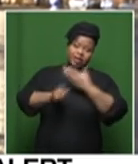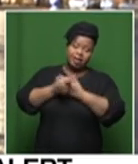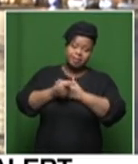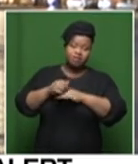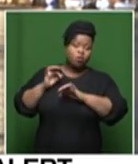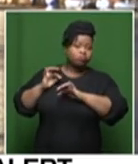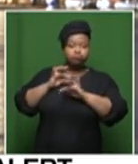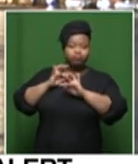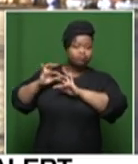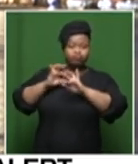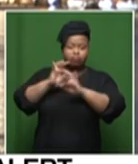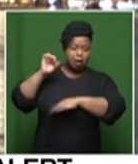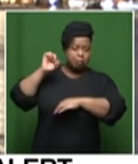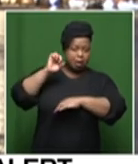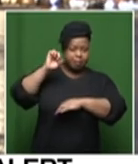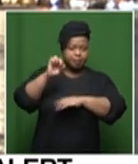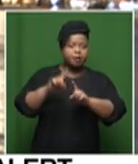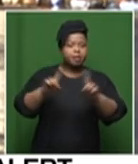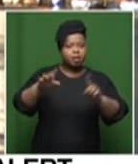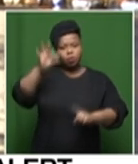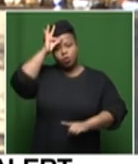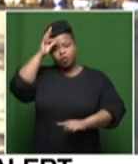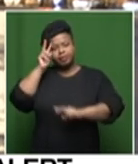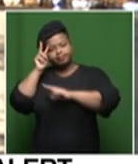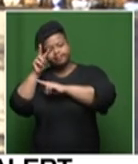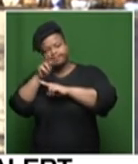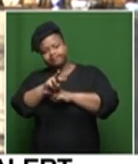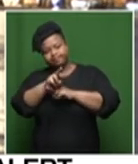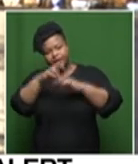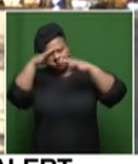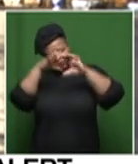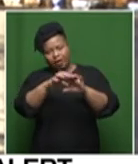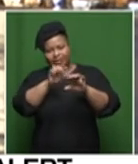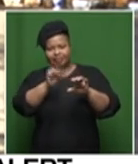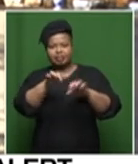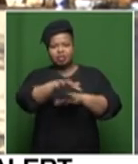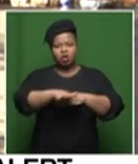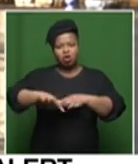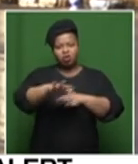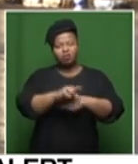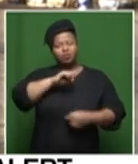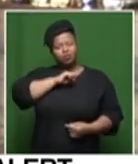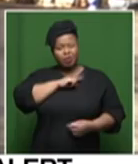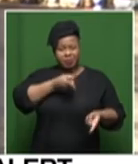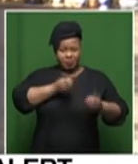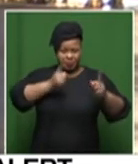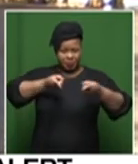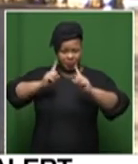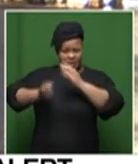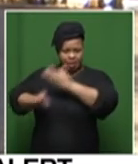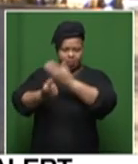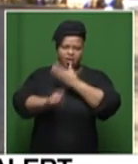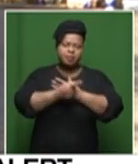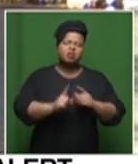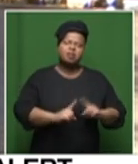that is under a watchful eye by law enforcement agencies, just monitoring those hotspots, flare-ups. But we